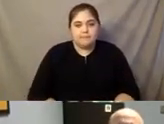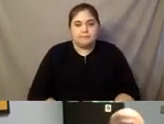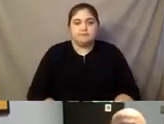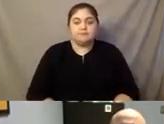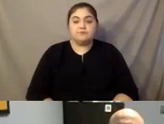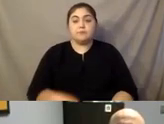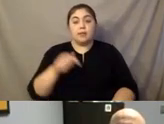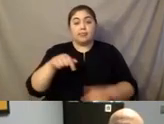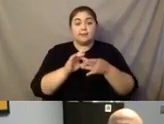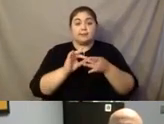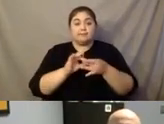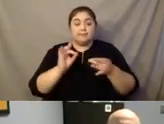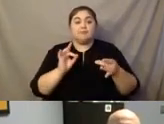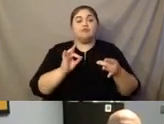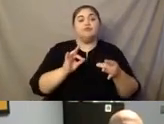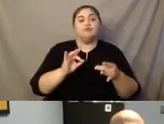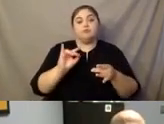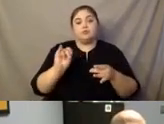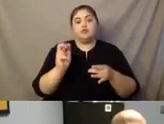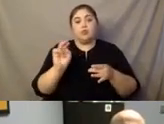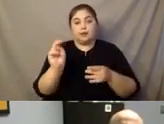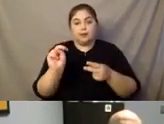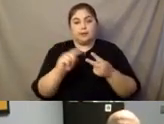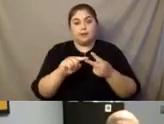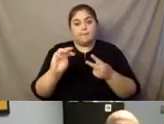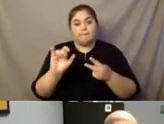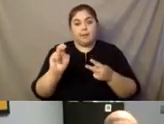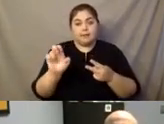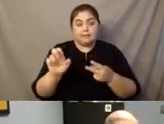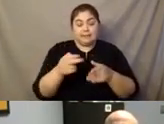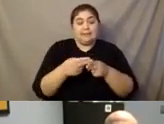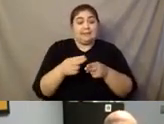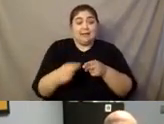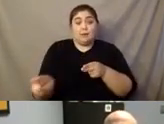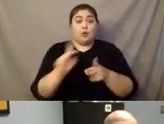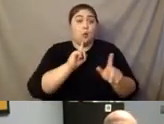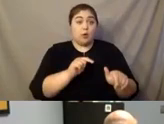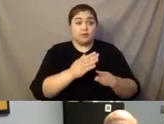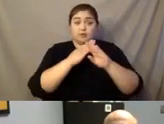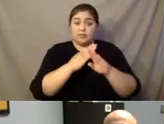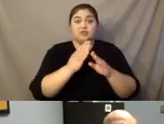This was mentioned too by Jordan and Melanie. Temporary orders of protection were extended.